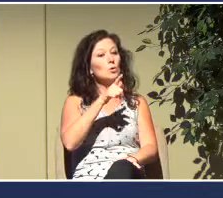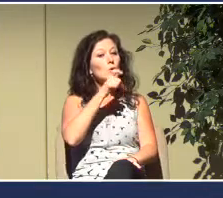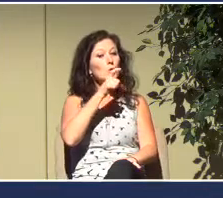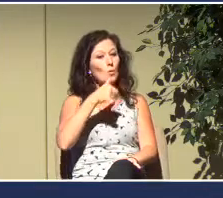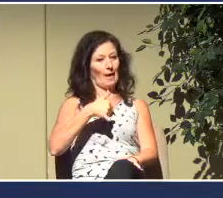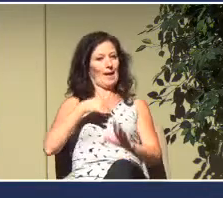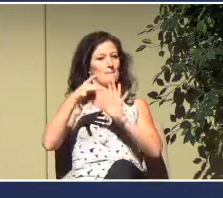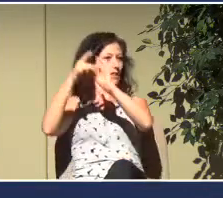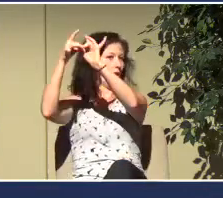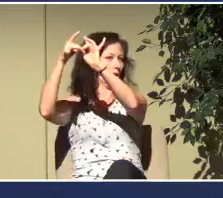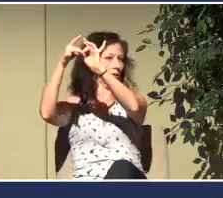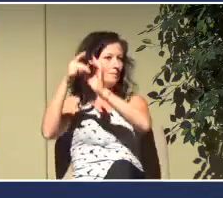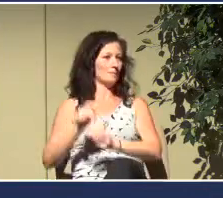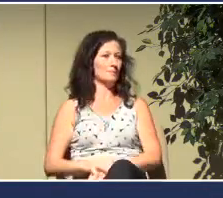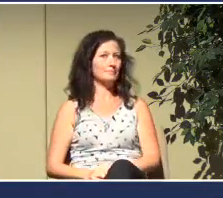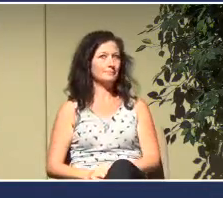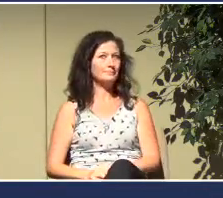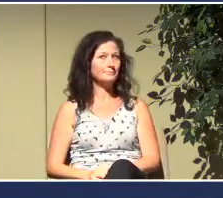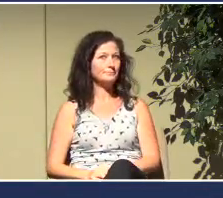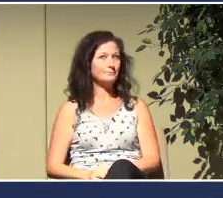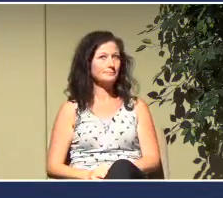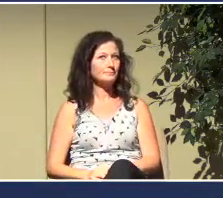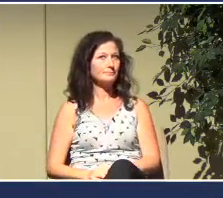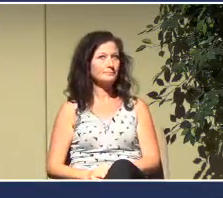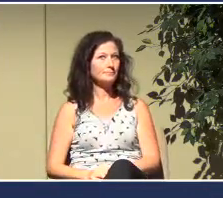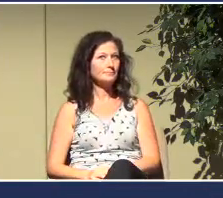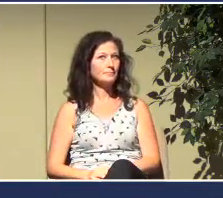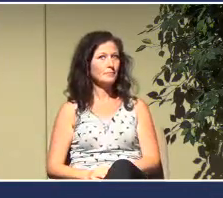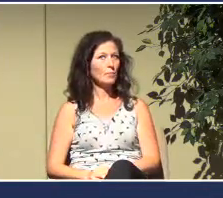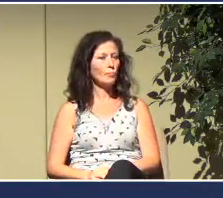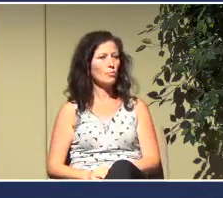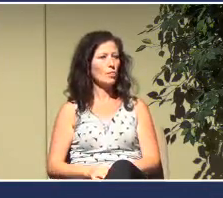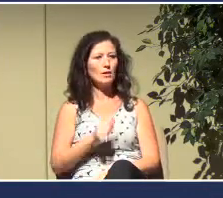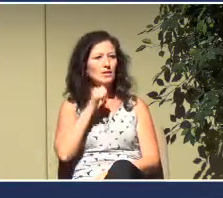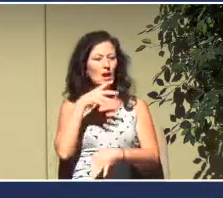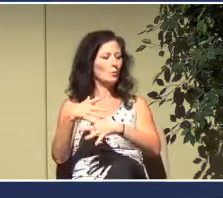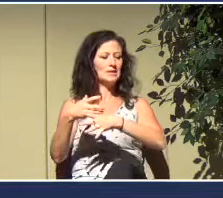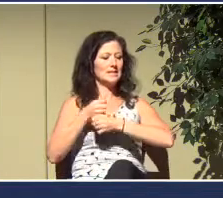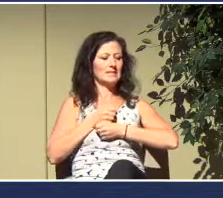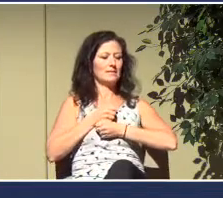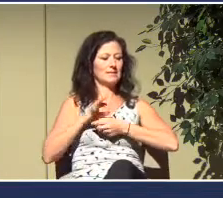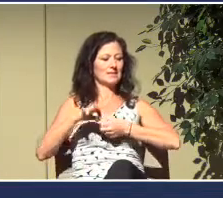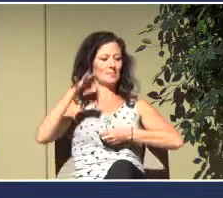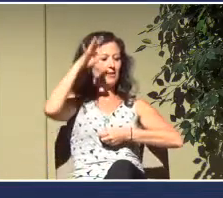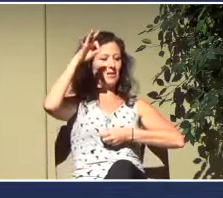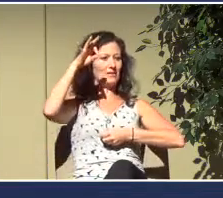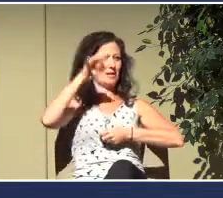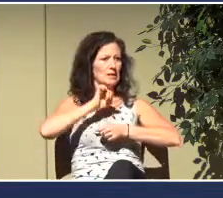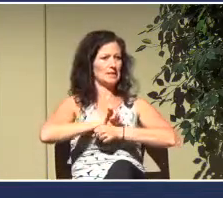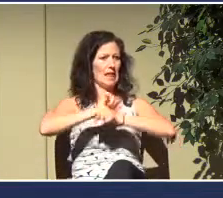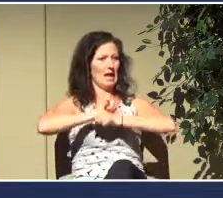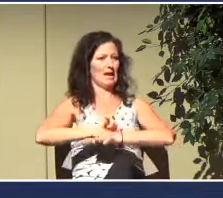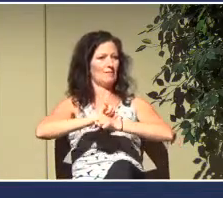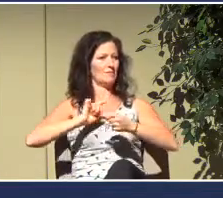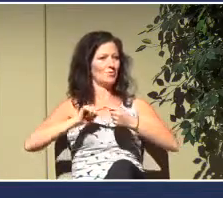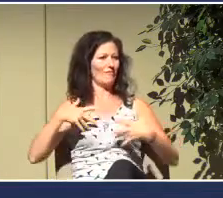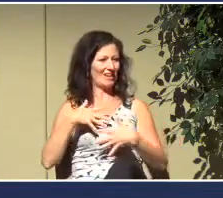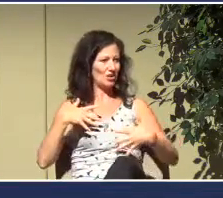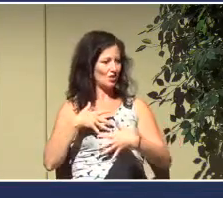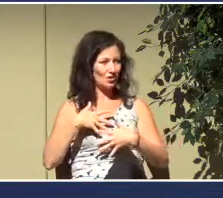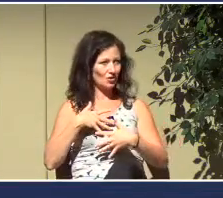are. Verse 15. "You did not receive a spirit that makes you a slave again to fear, but you received the spirit